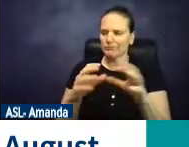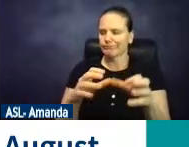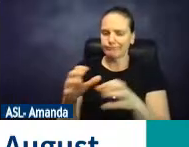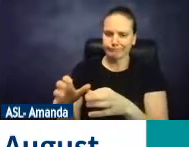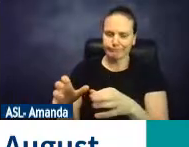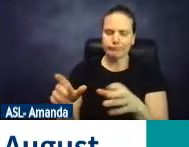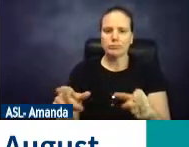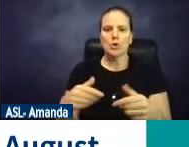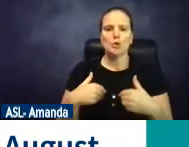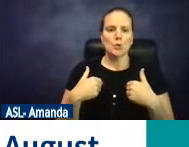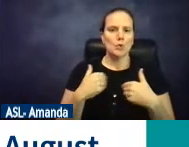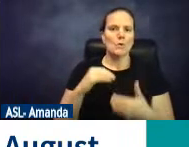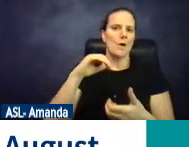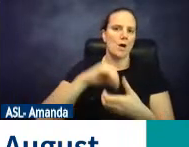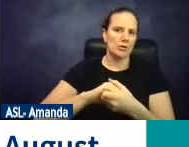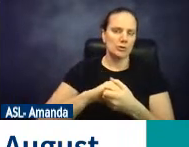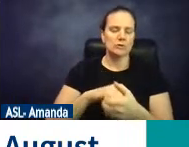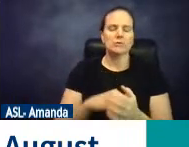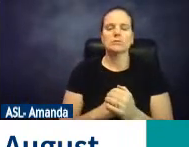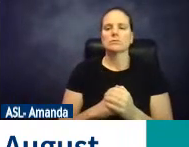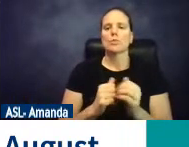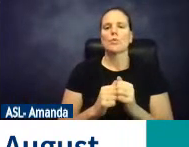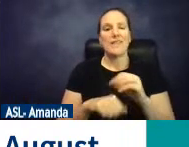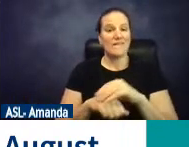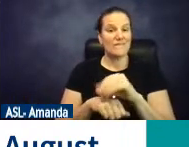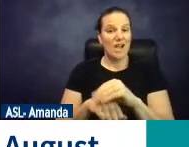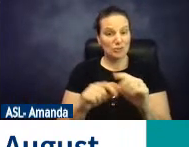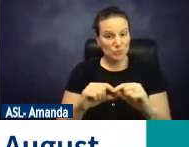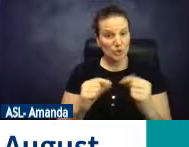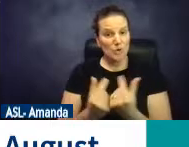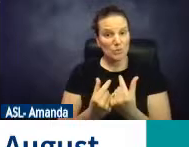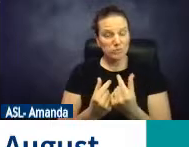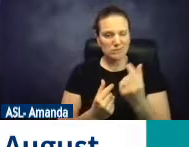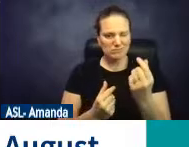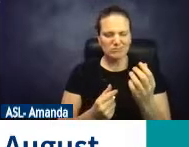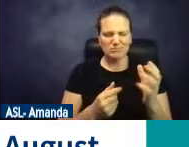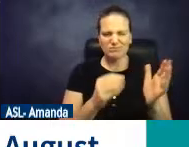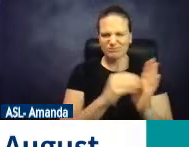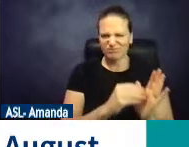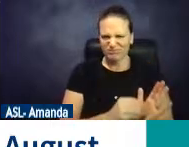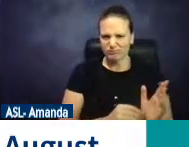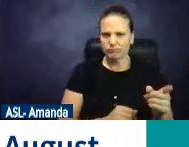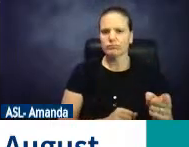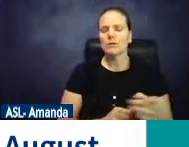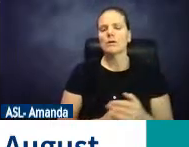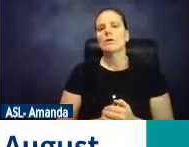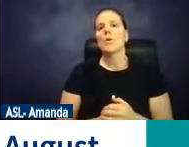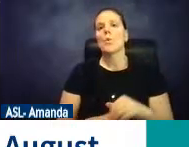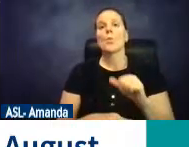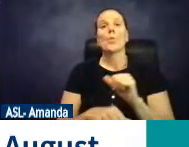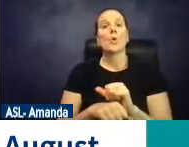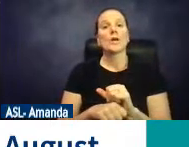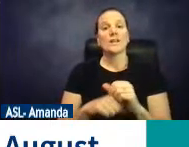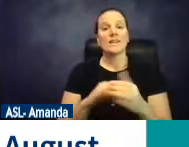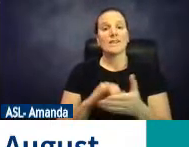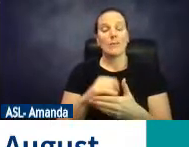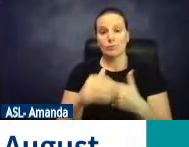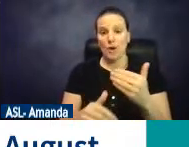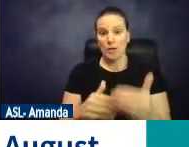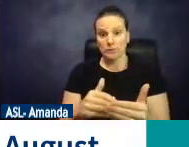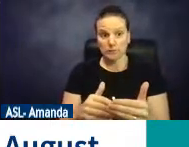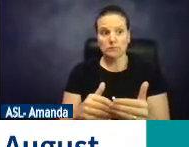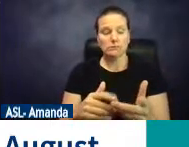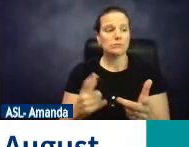youth partners, and our advisory groups, as noted. We're working in that process